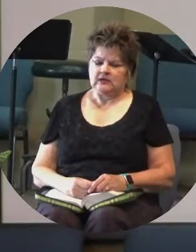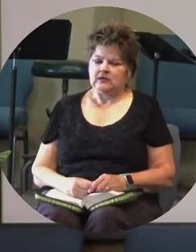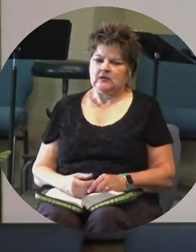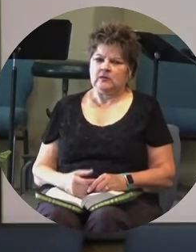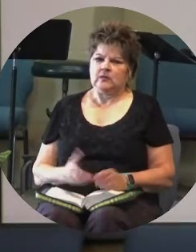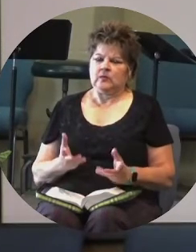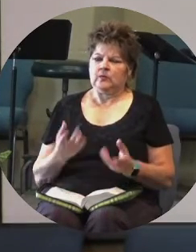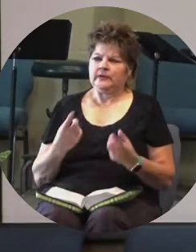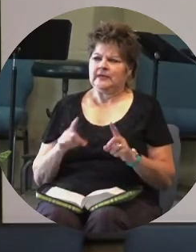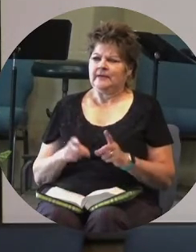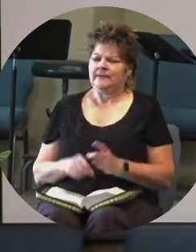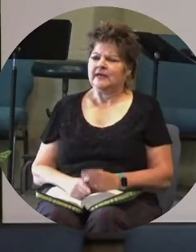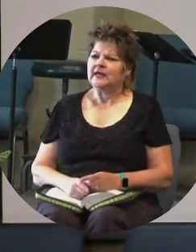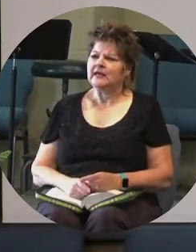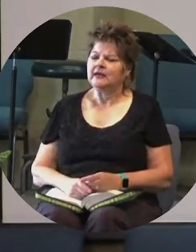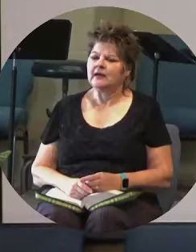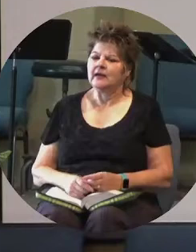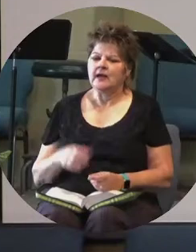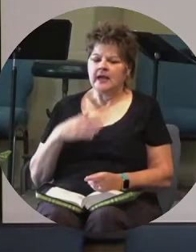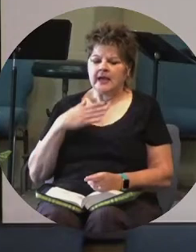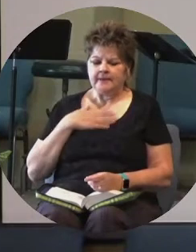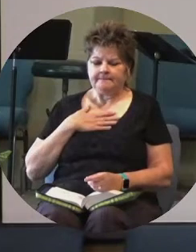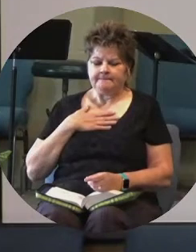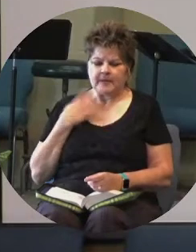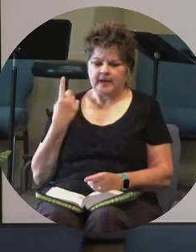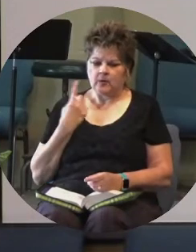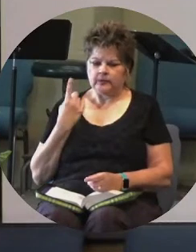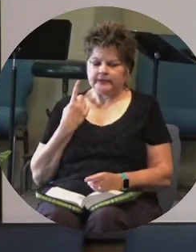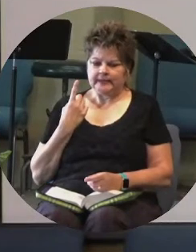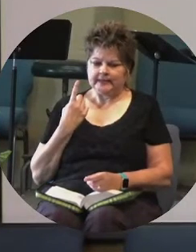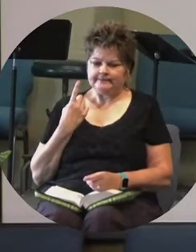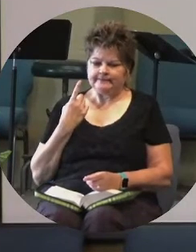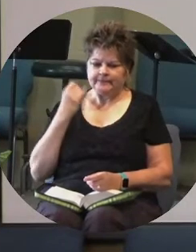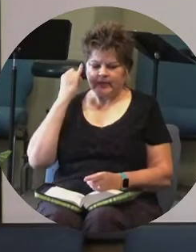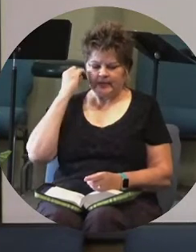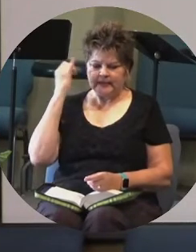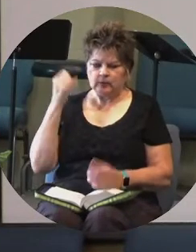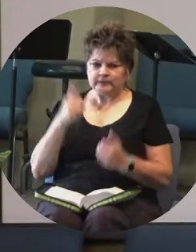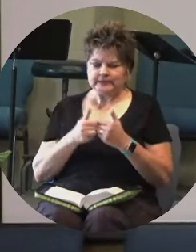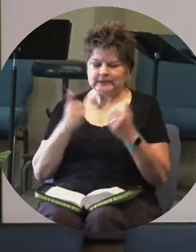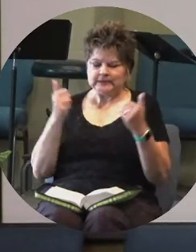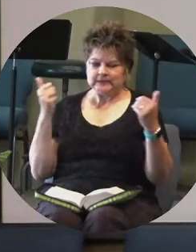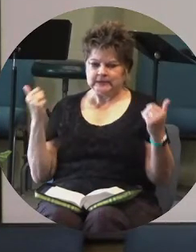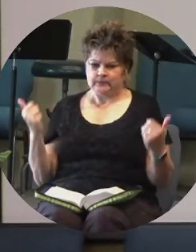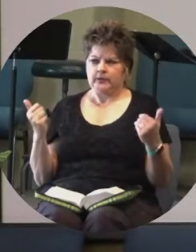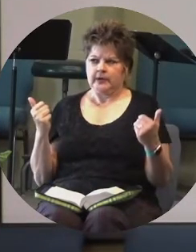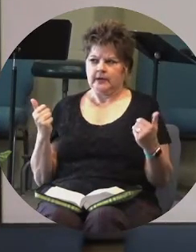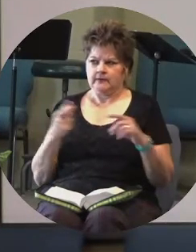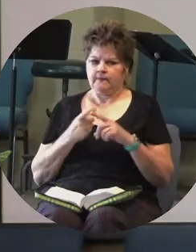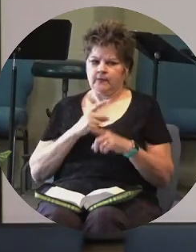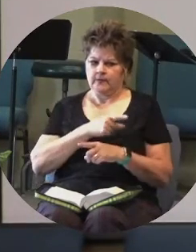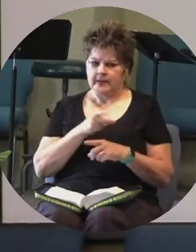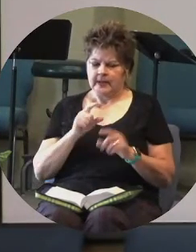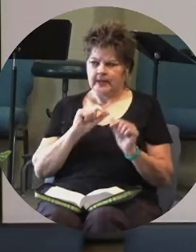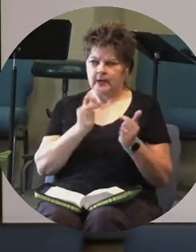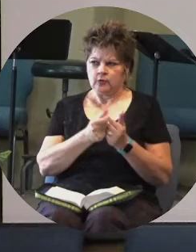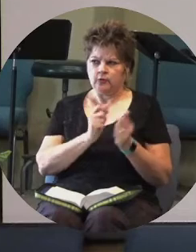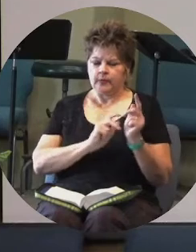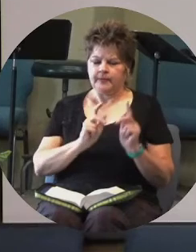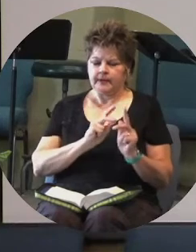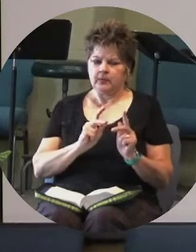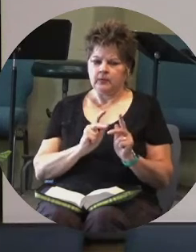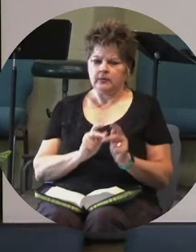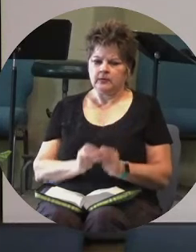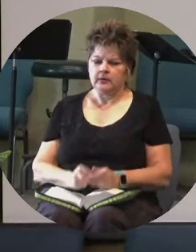what's happening? And my only recourse was to separate myself from those people. And